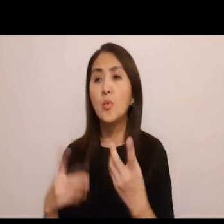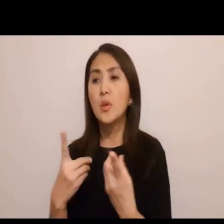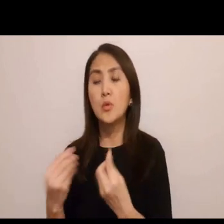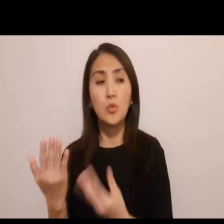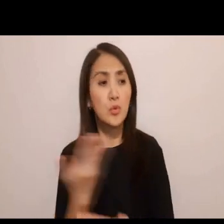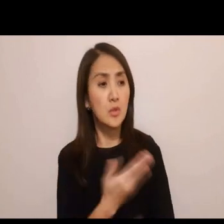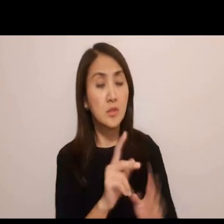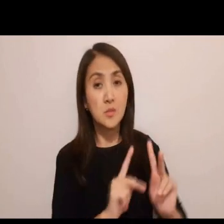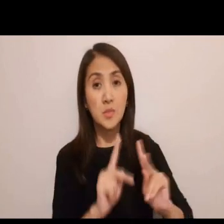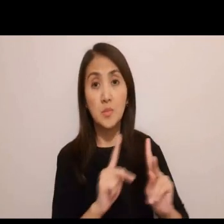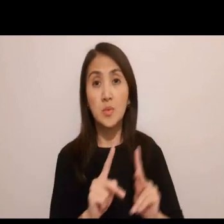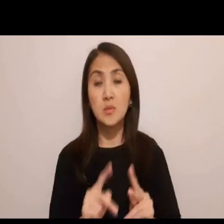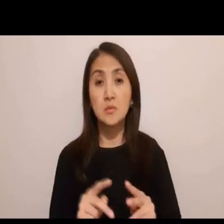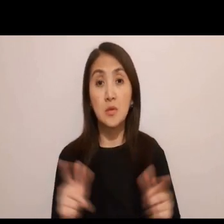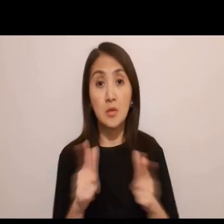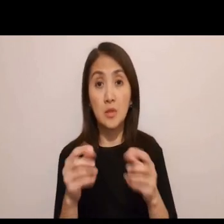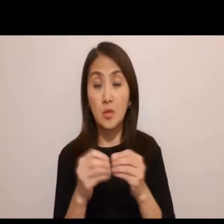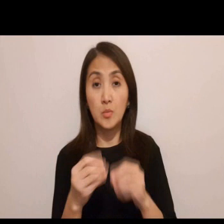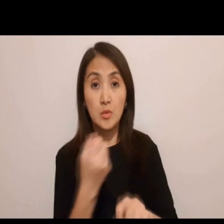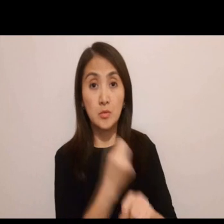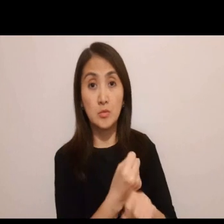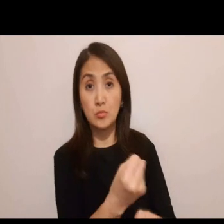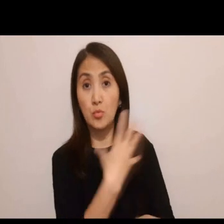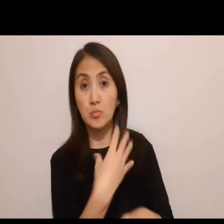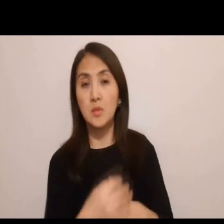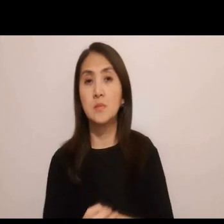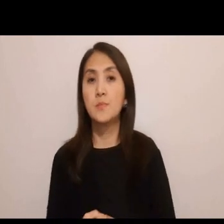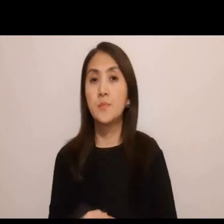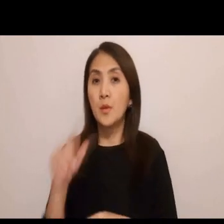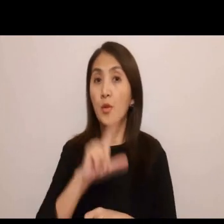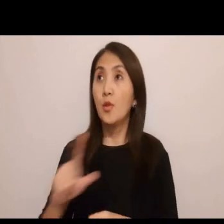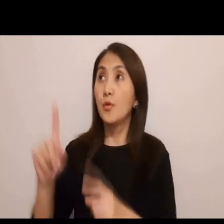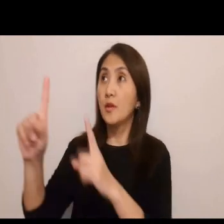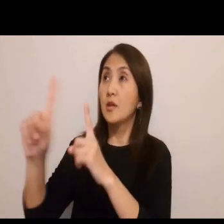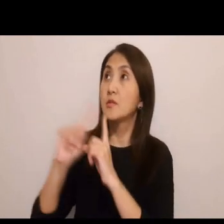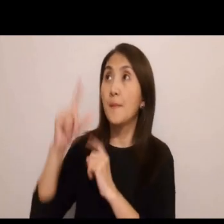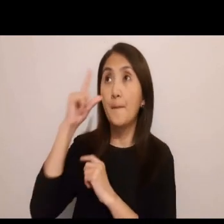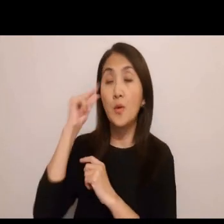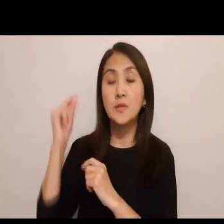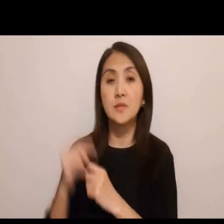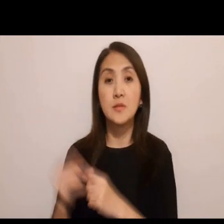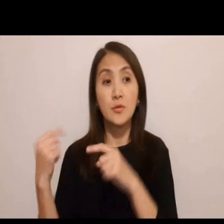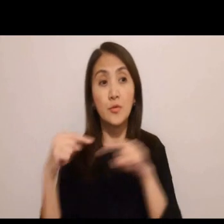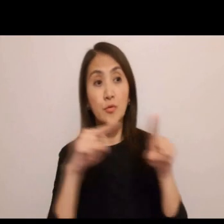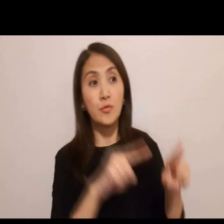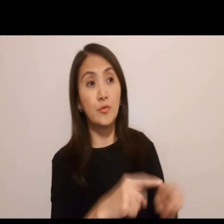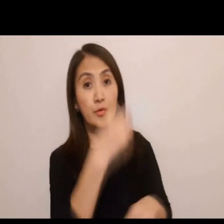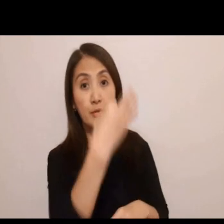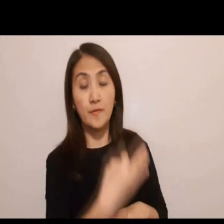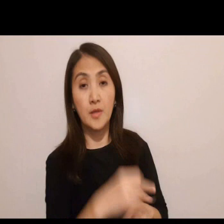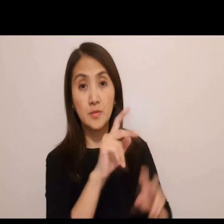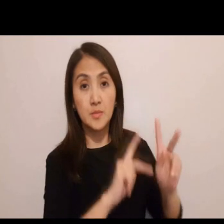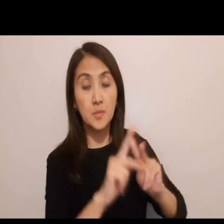"What shall I do with this people? A little more and they will stone me." The Lord answered Moses, "Go over there